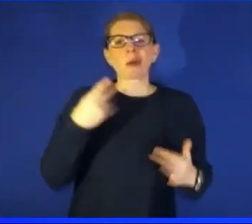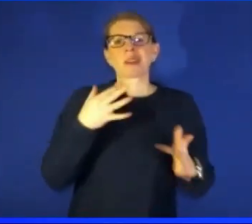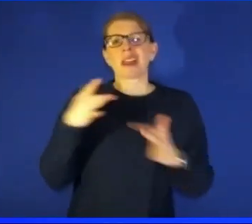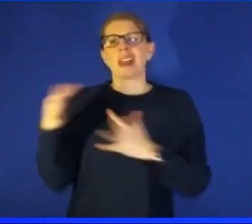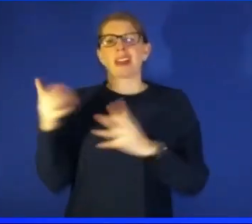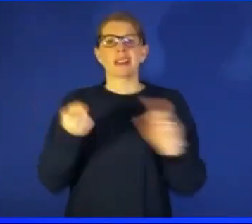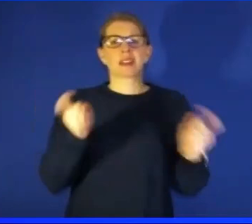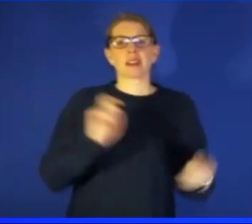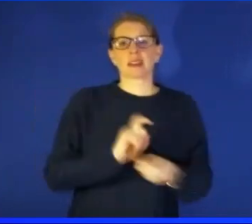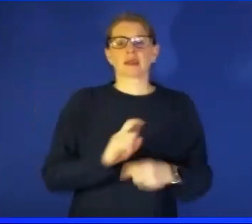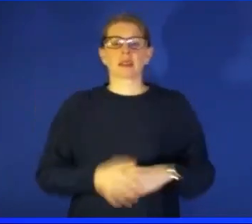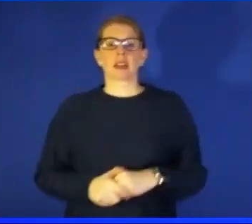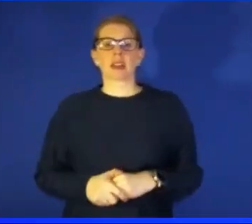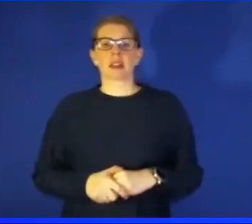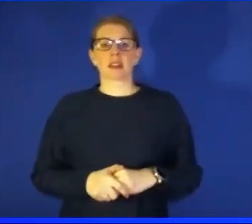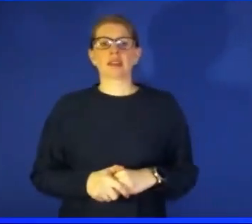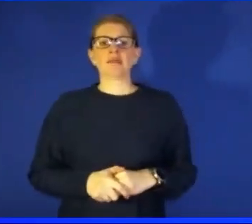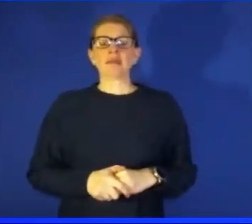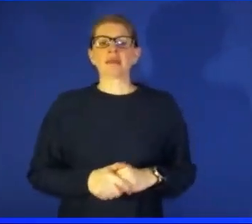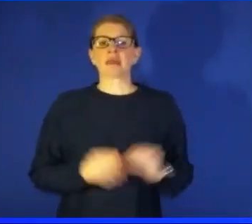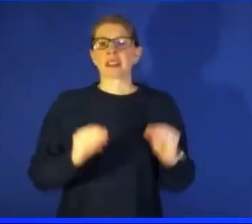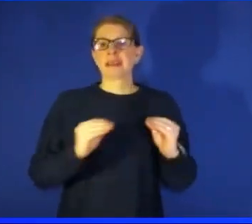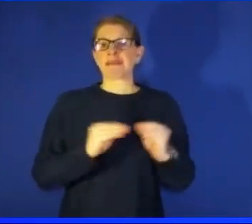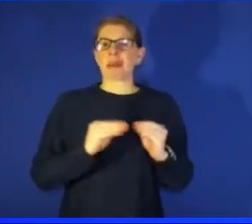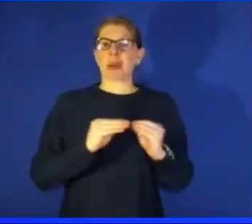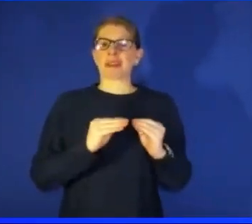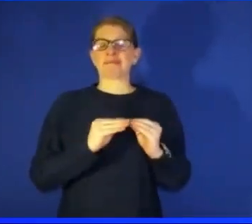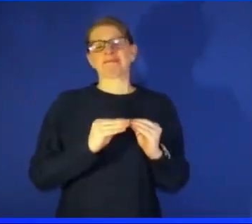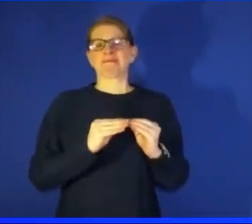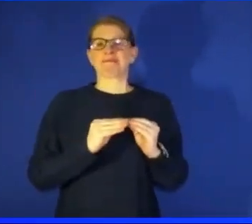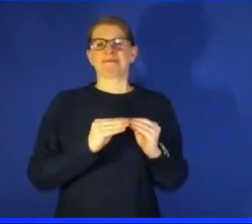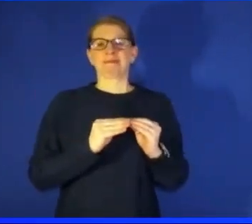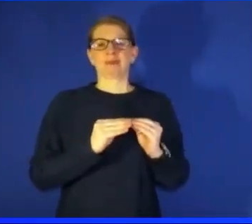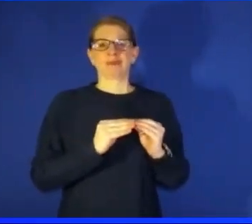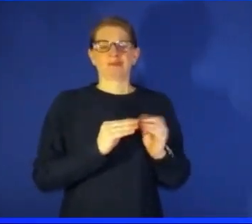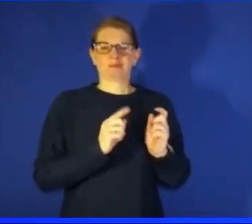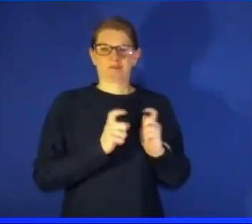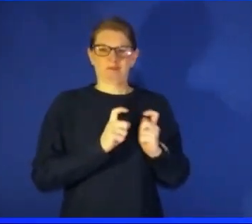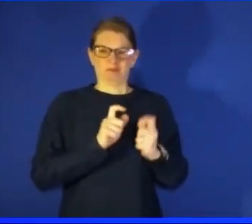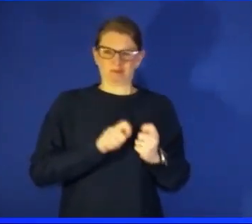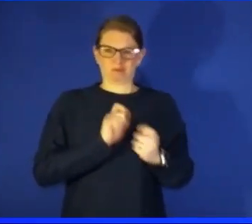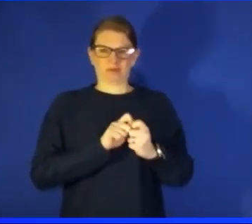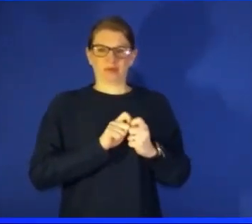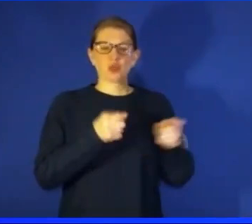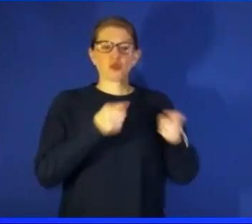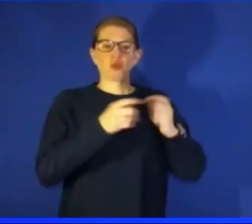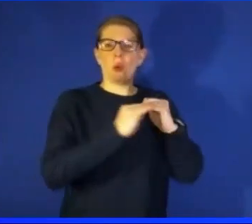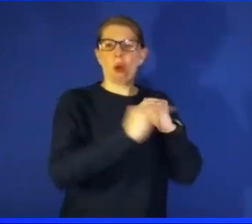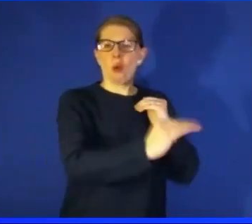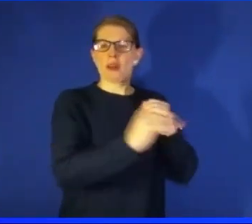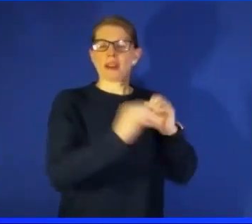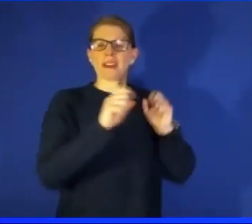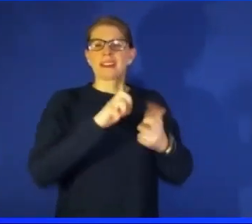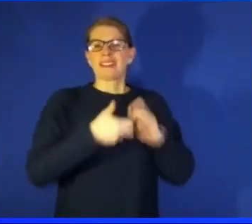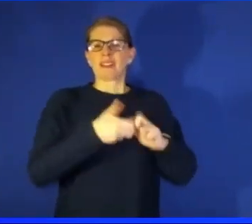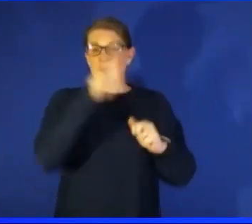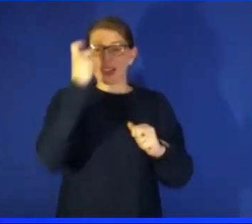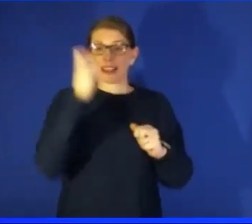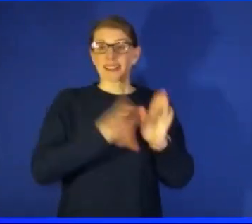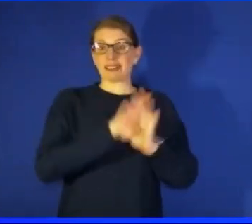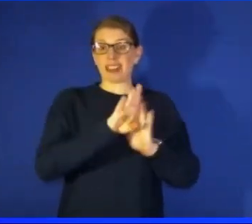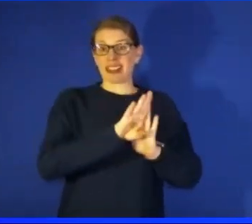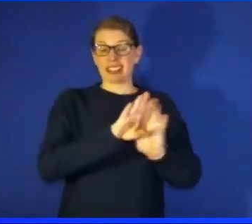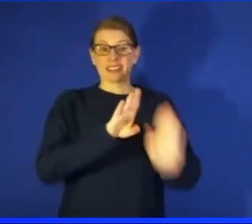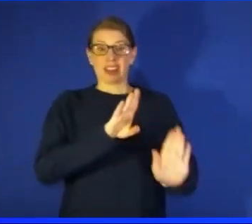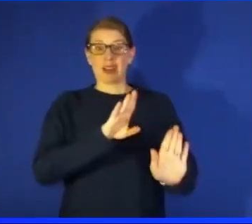that getting kind of that more fine-tuned control can be a little bit more difficult at times because they're also developing into their